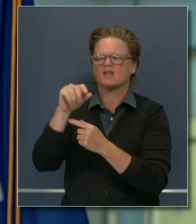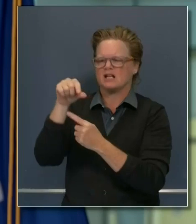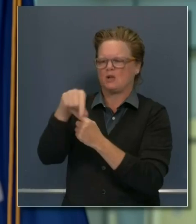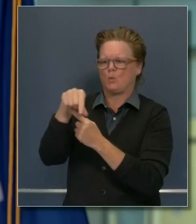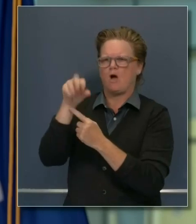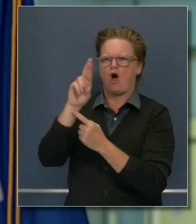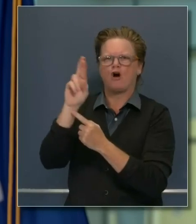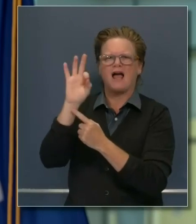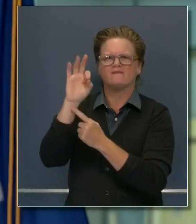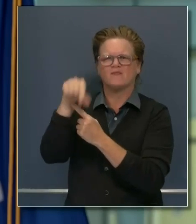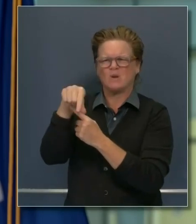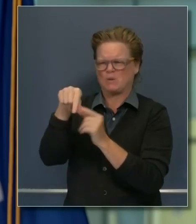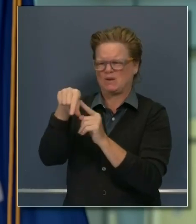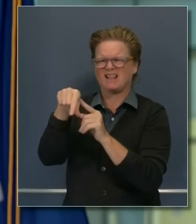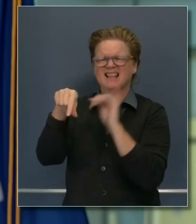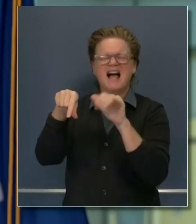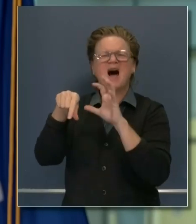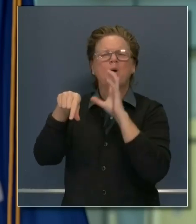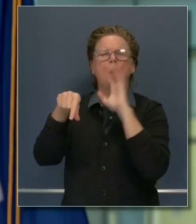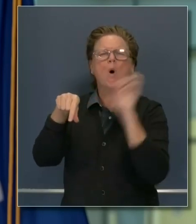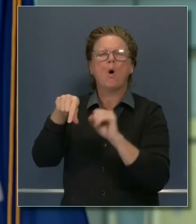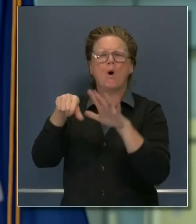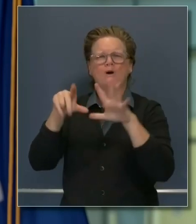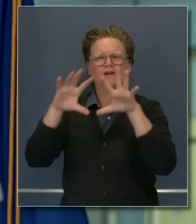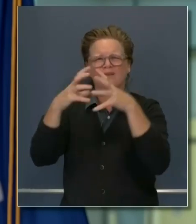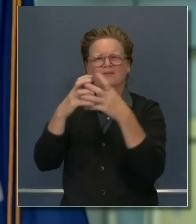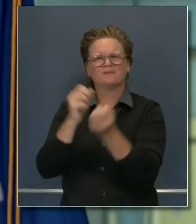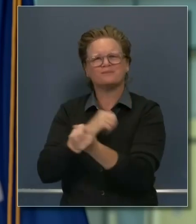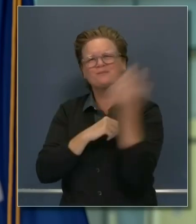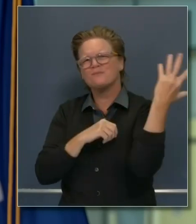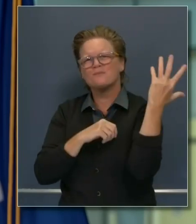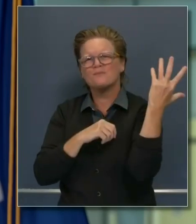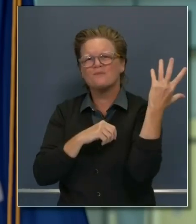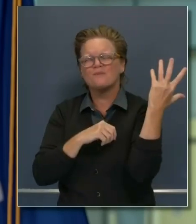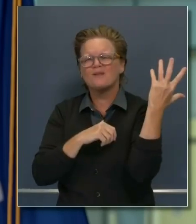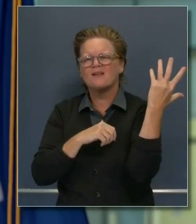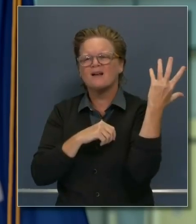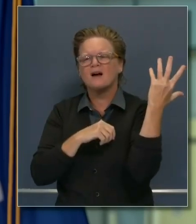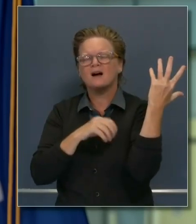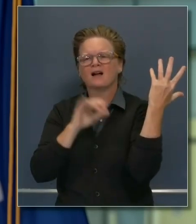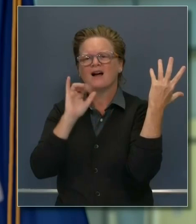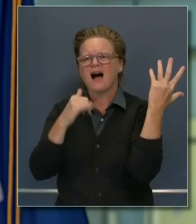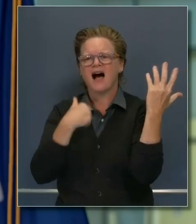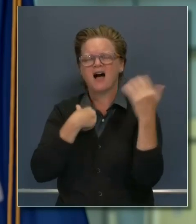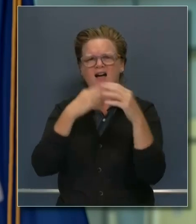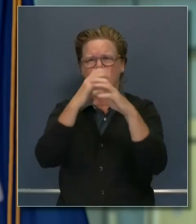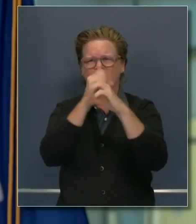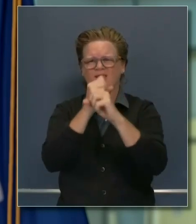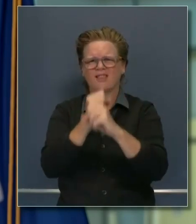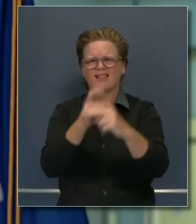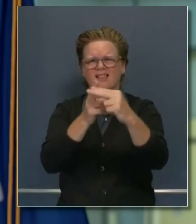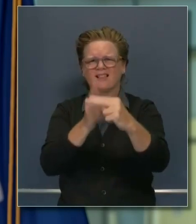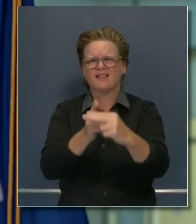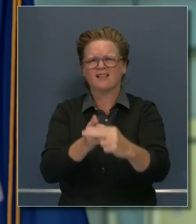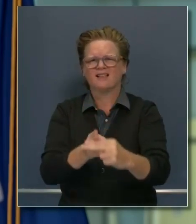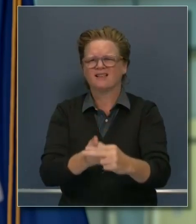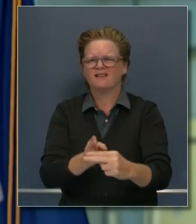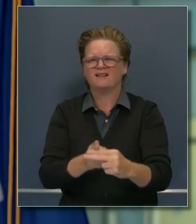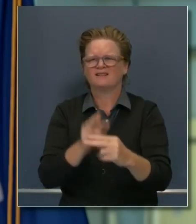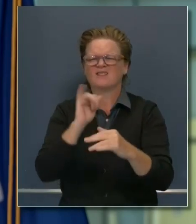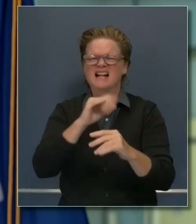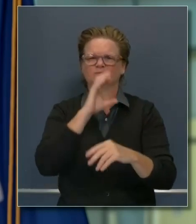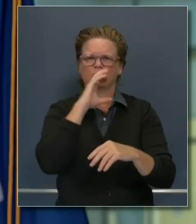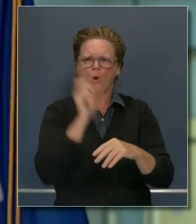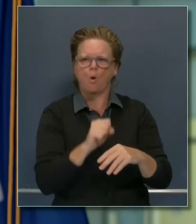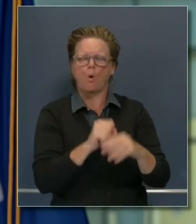haven't lost you, you haven't paid much attention, except to say those acronyms, they rely on outdated thinking. So we're